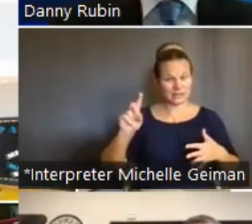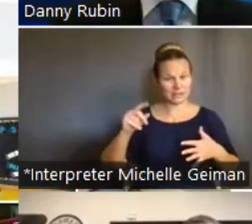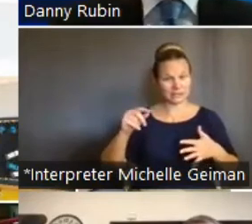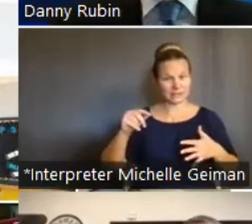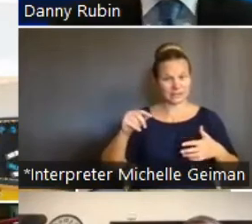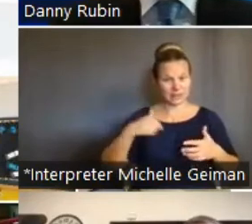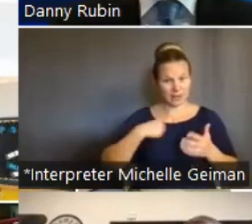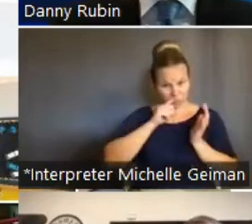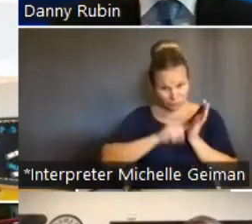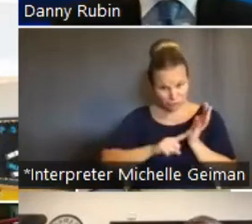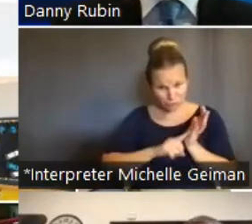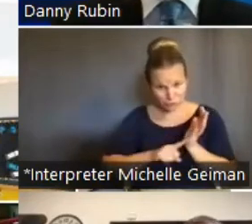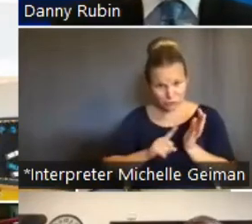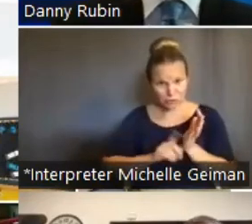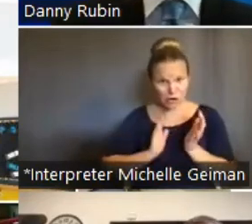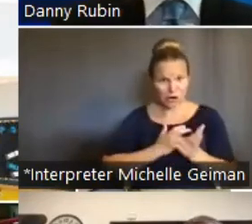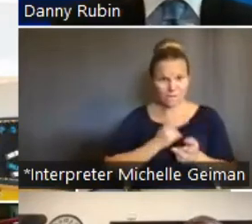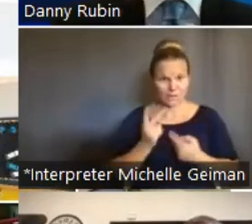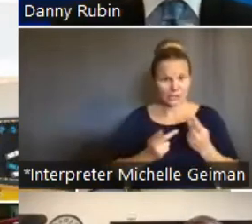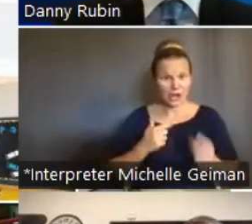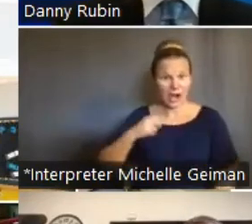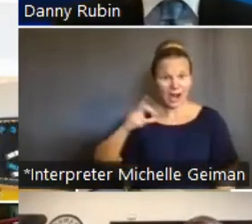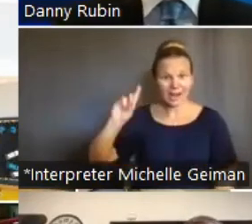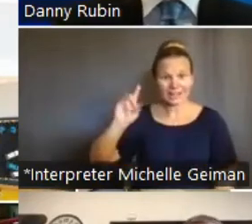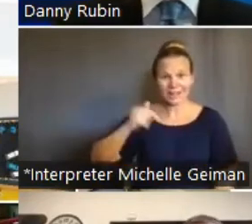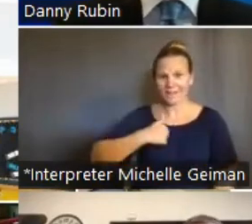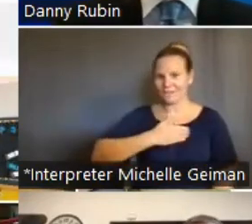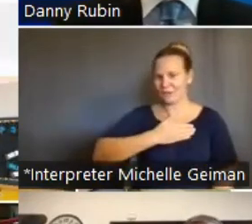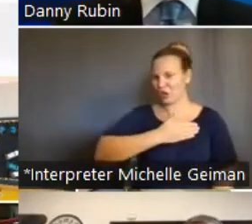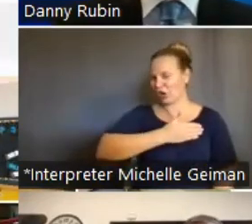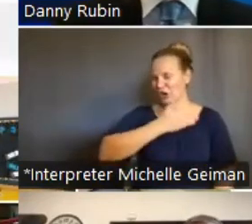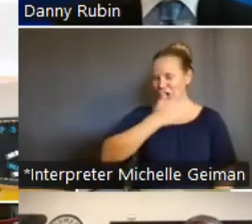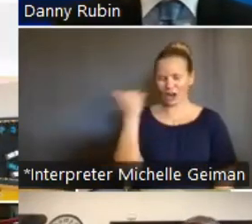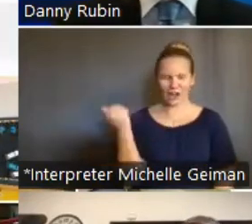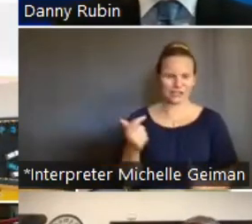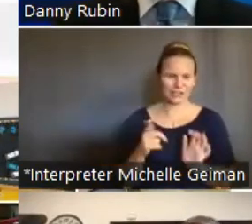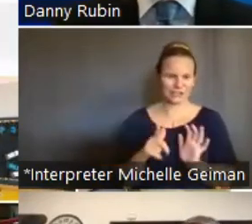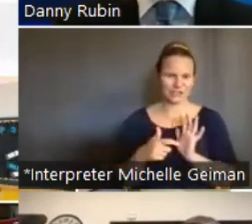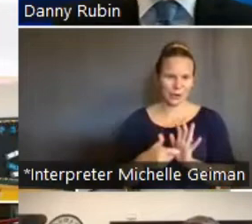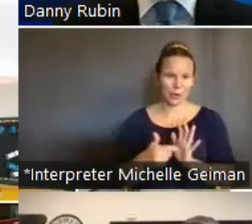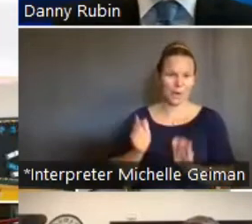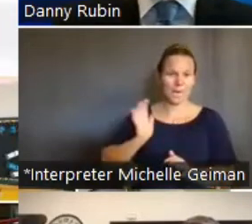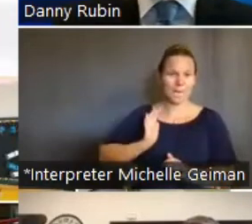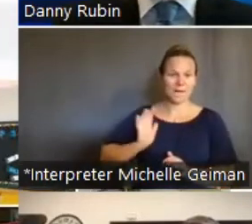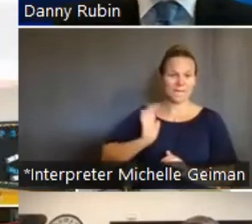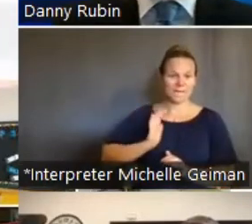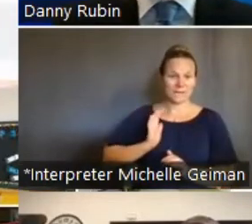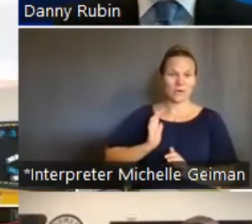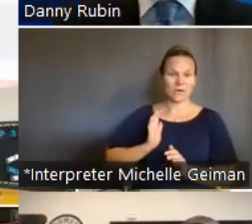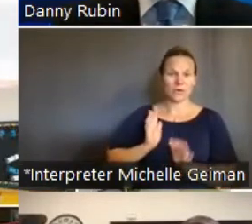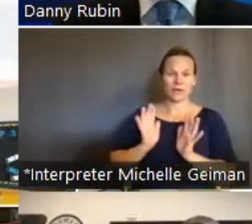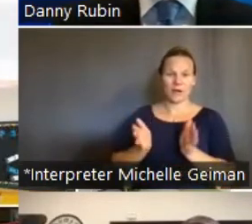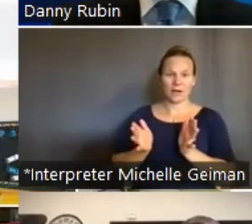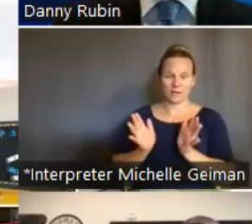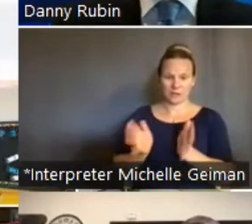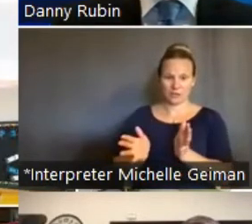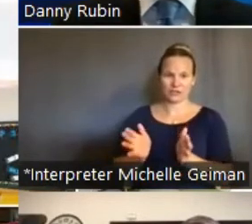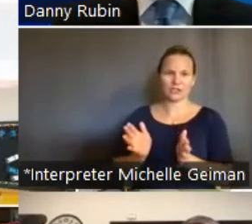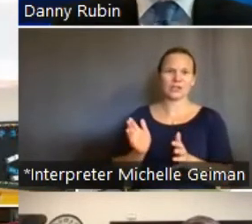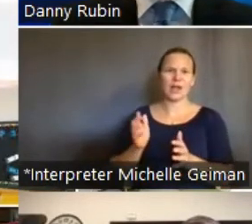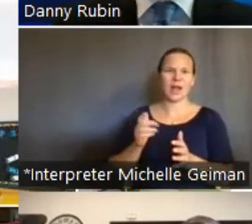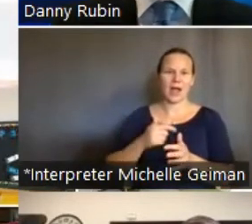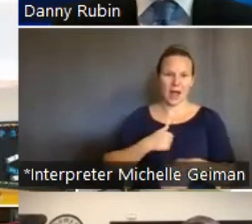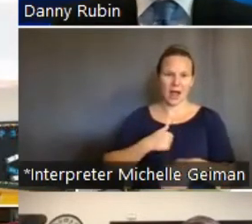I did, and then I forgot to bring it up. But prior to the conversation, I was on Mr.